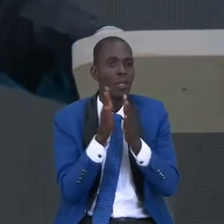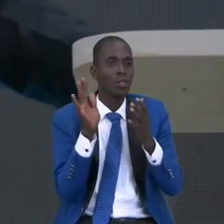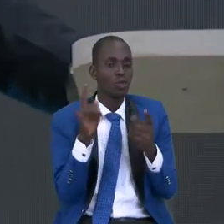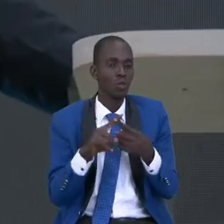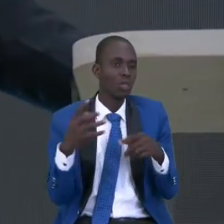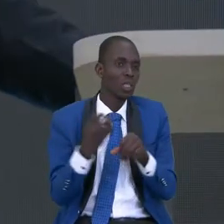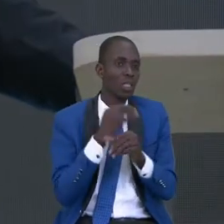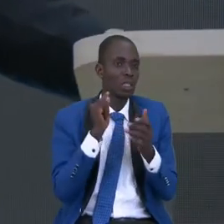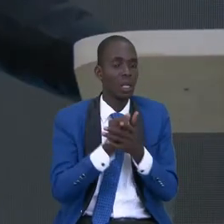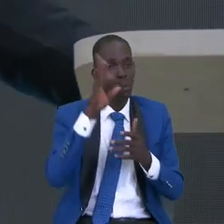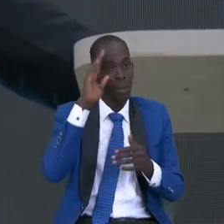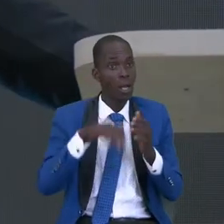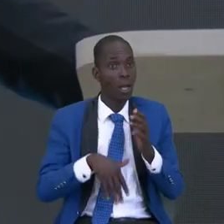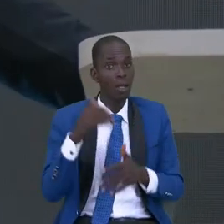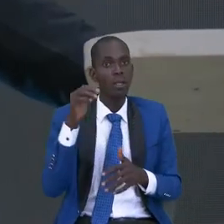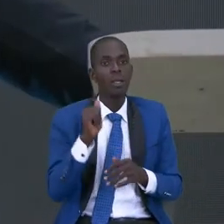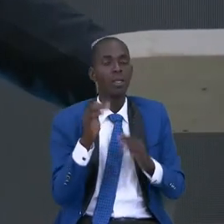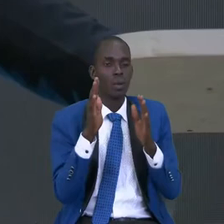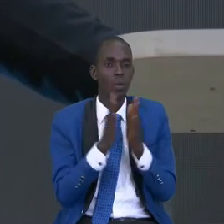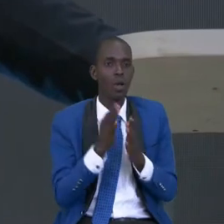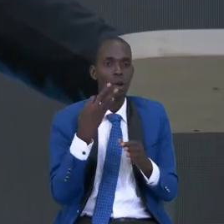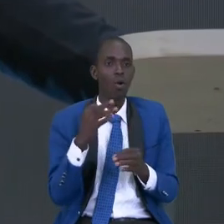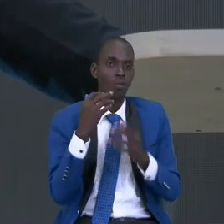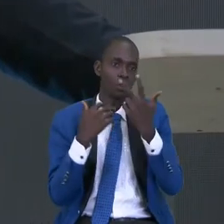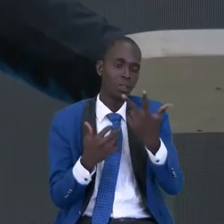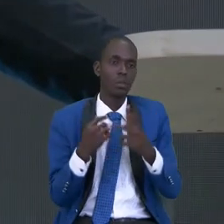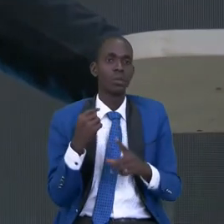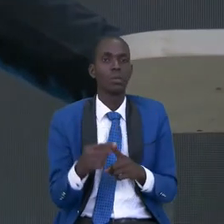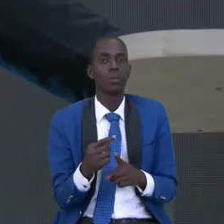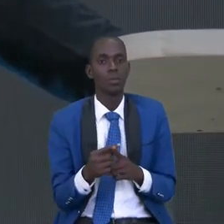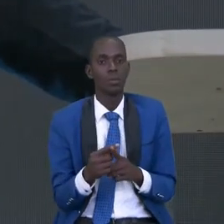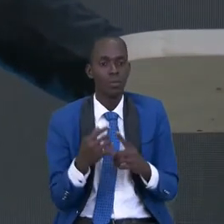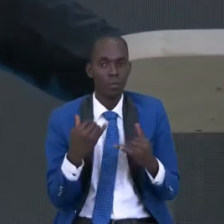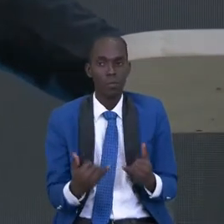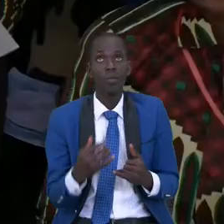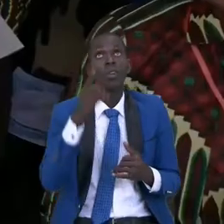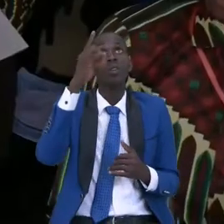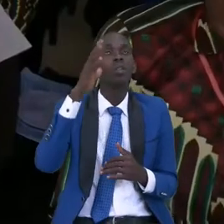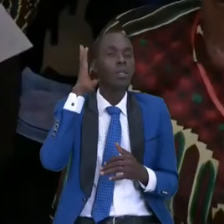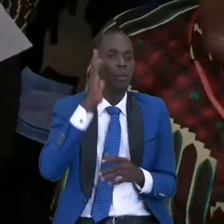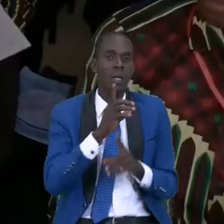A prayer of three words. Today, God will answer.